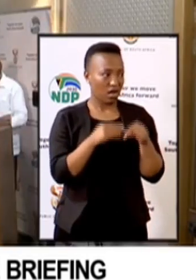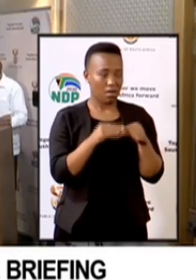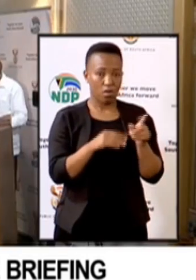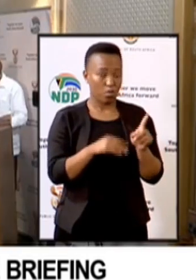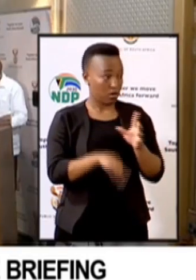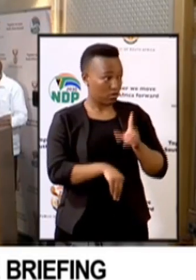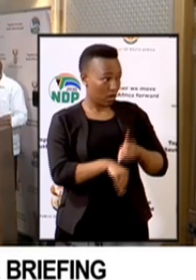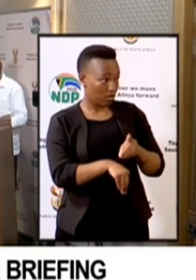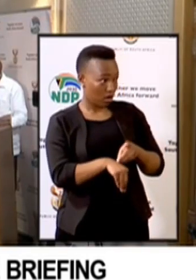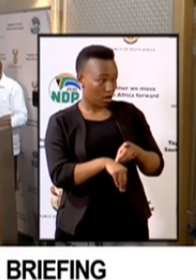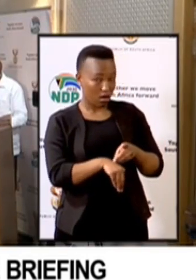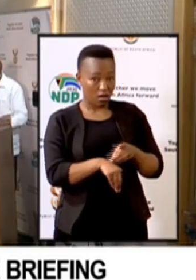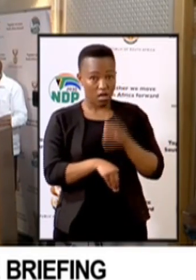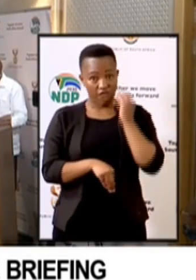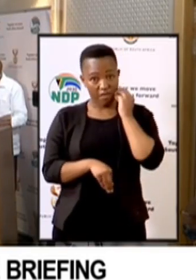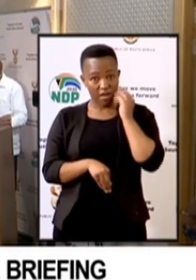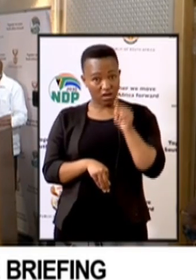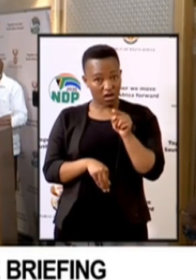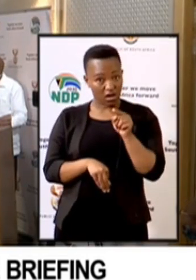provision of data, Minister, for